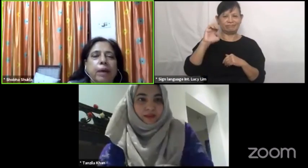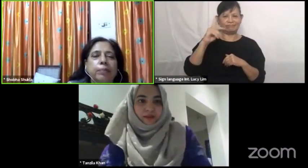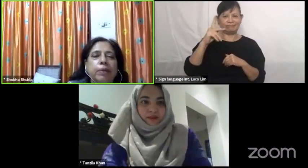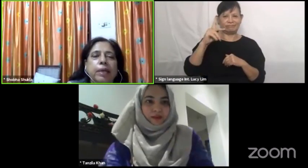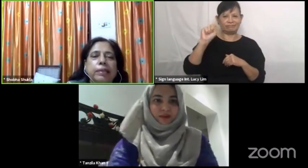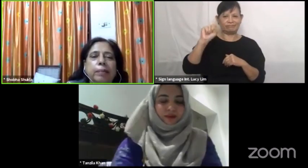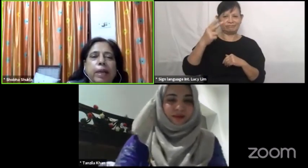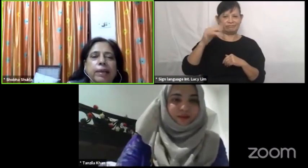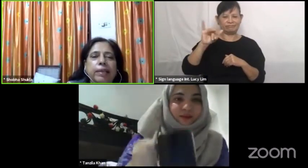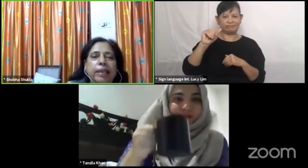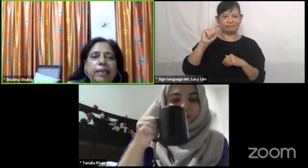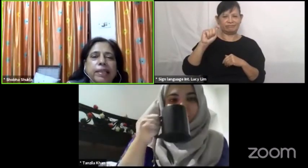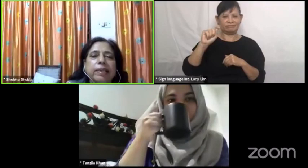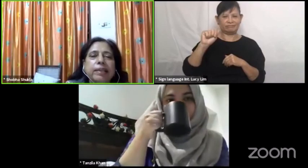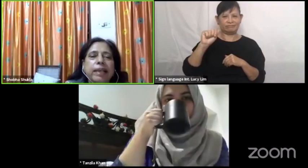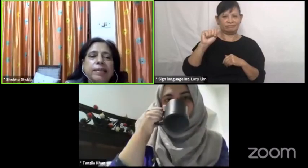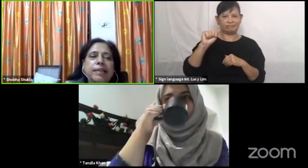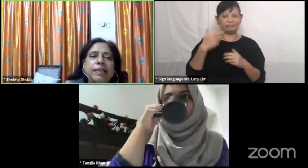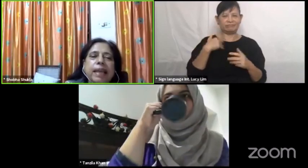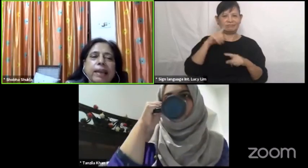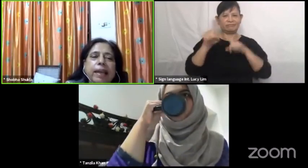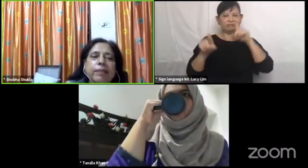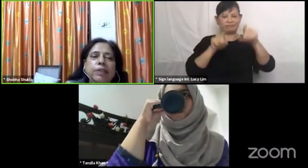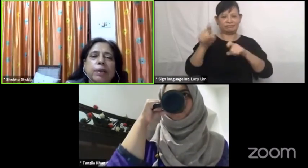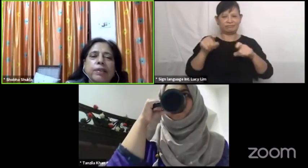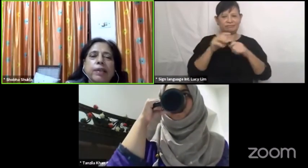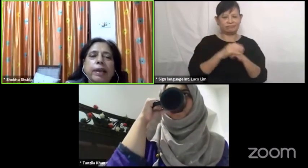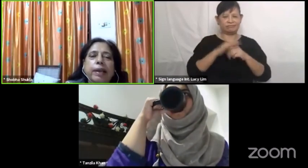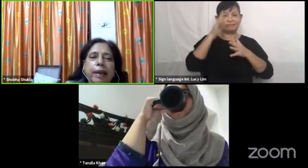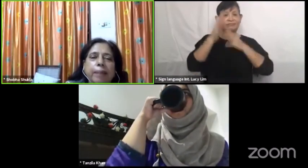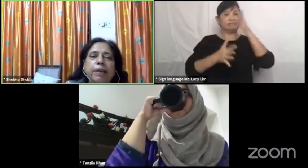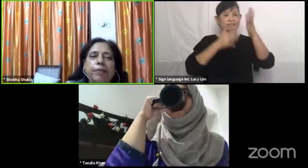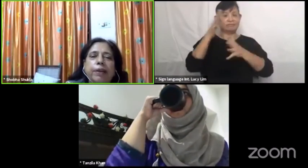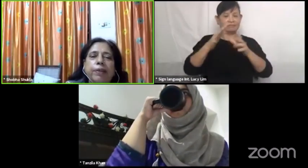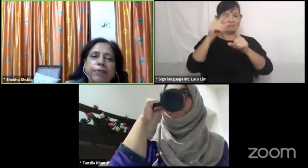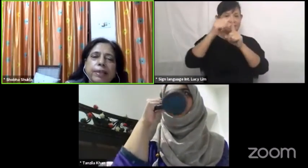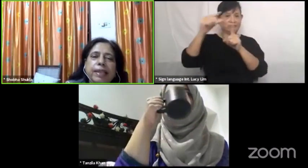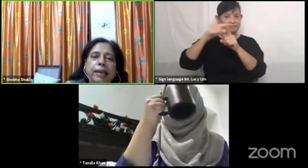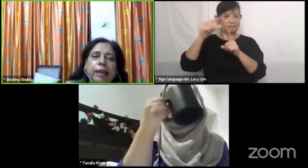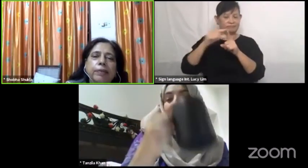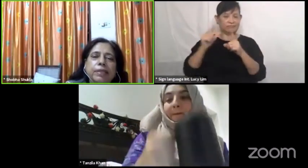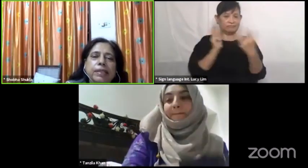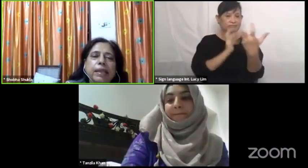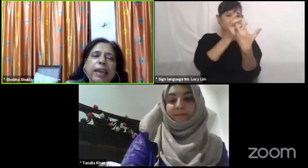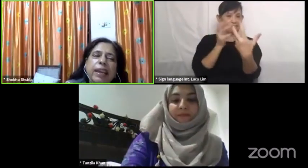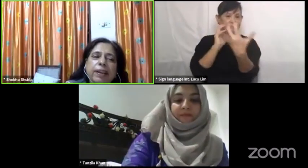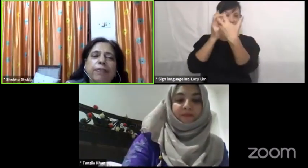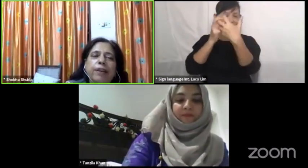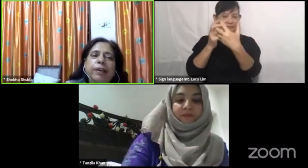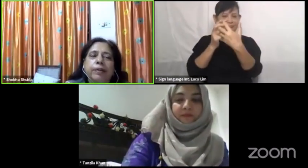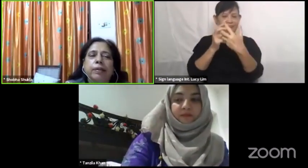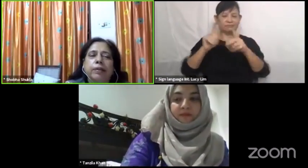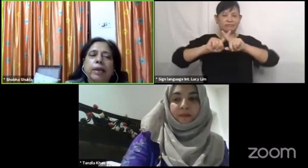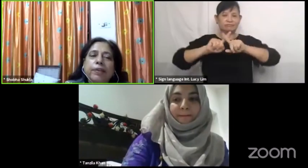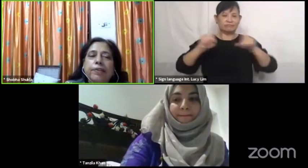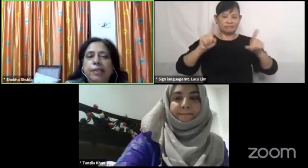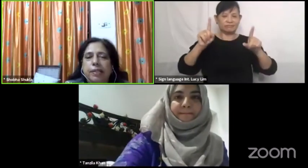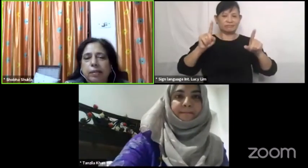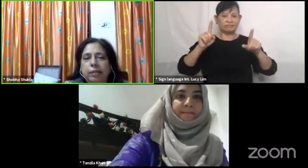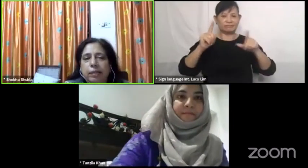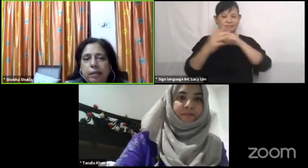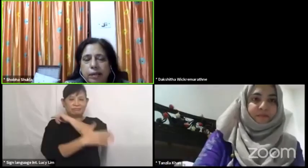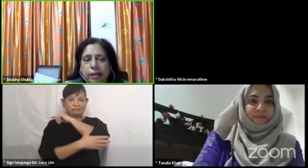from Abdul Akhtar, Bangladesh, that is the sign language glossary adapted for different sign languages in different